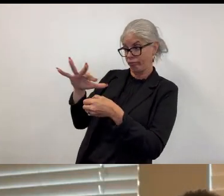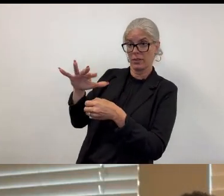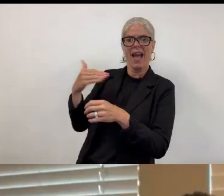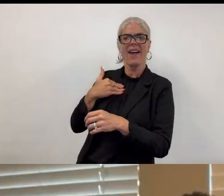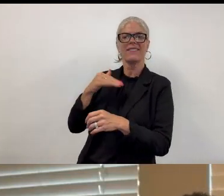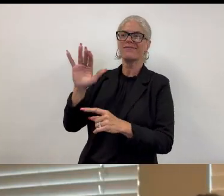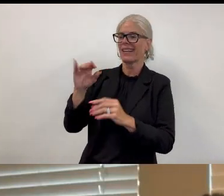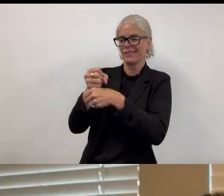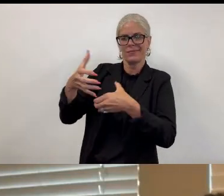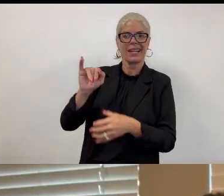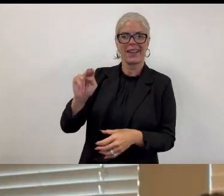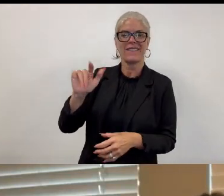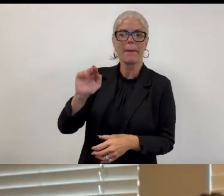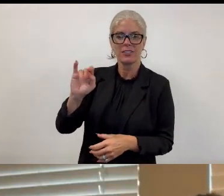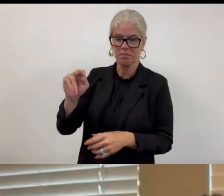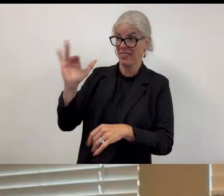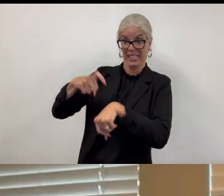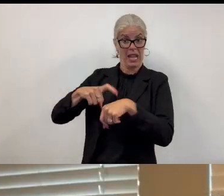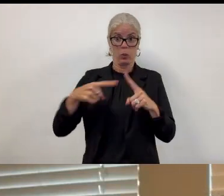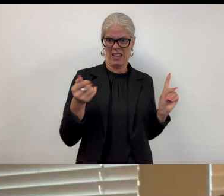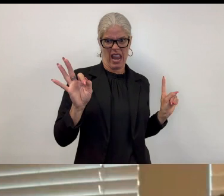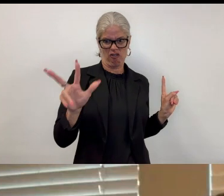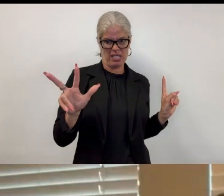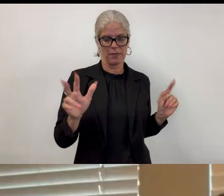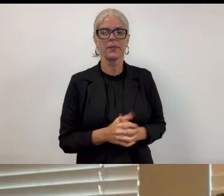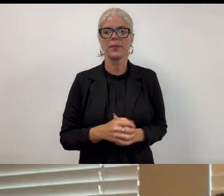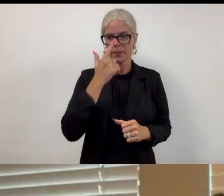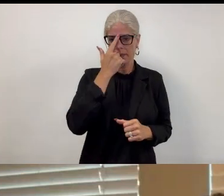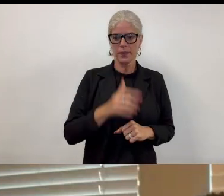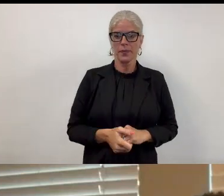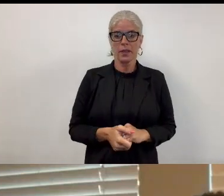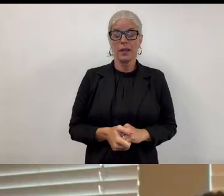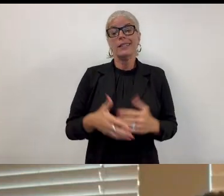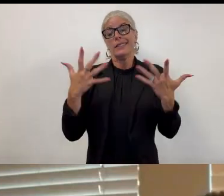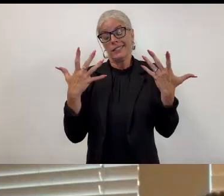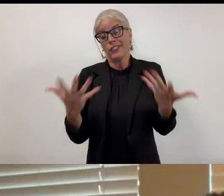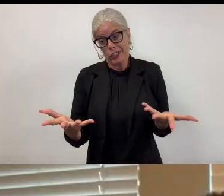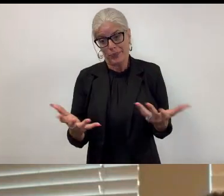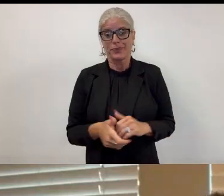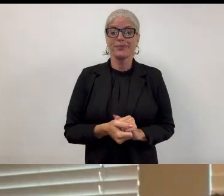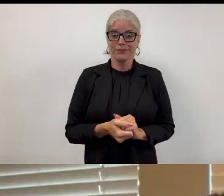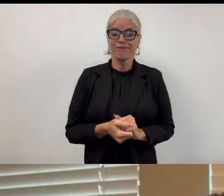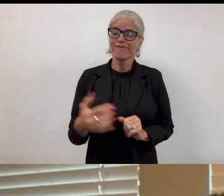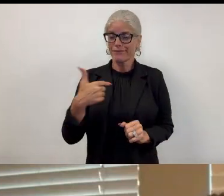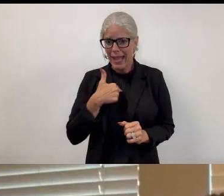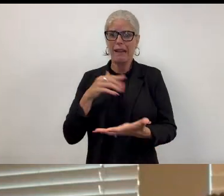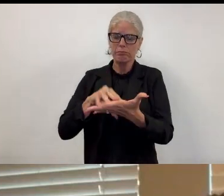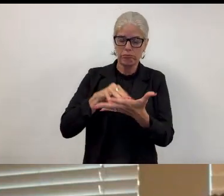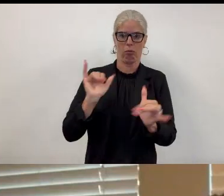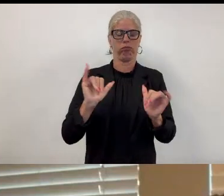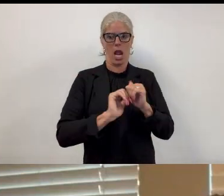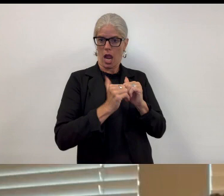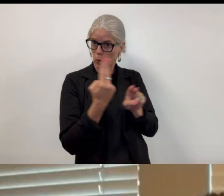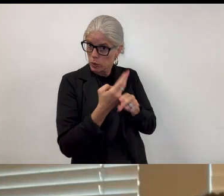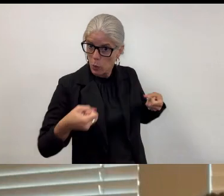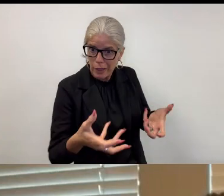cord. And that was in 1993. So yeah, I, very soon thereafter